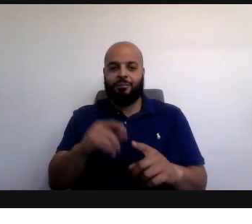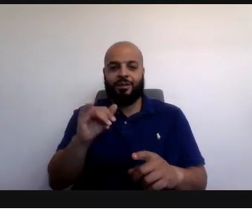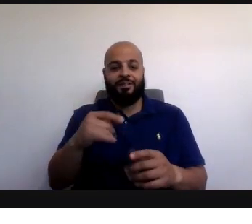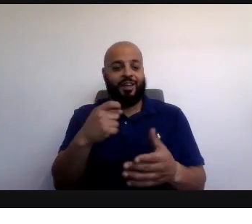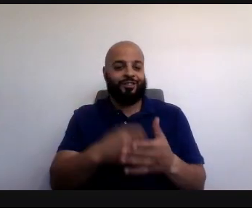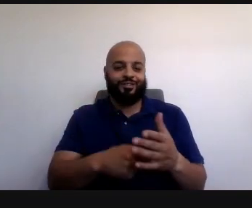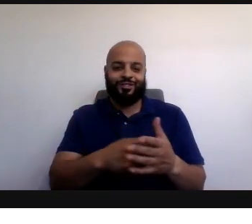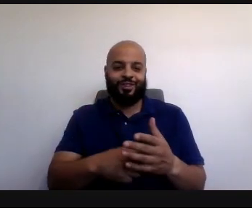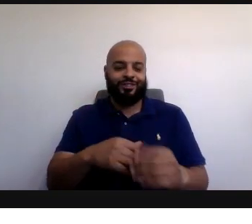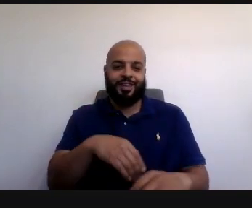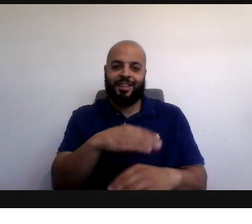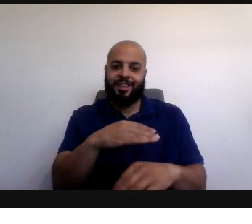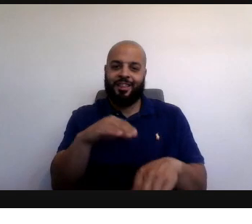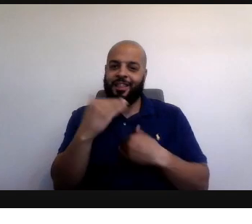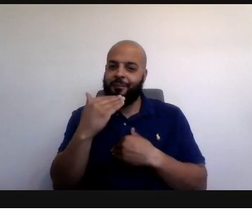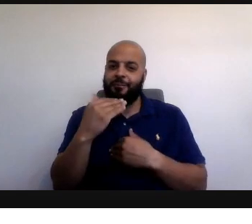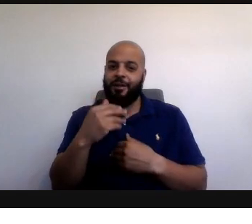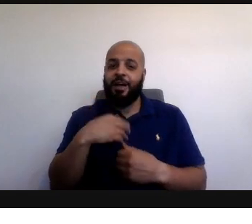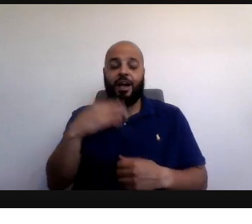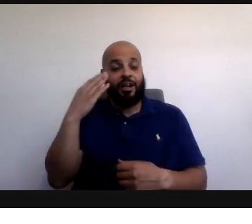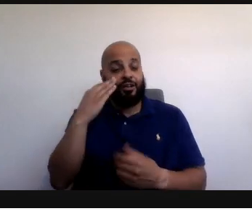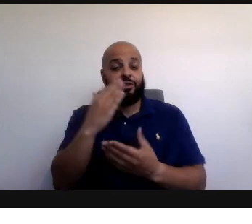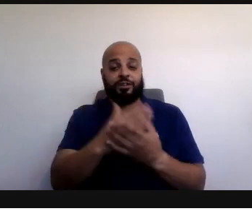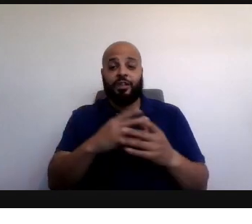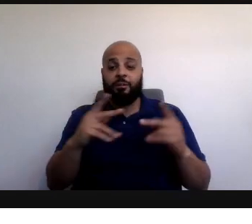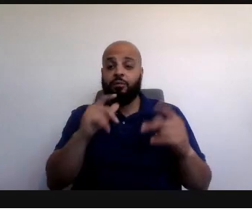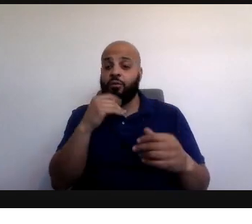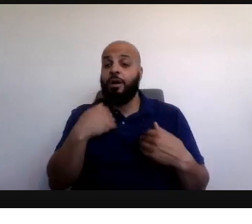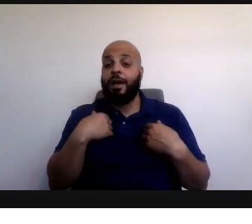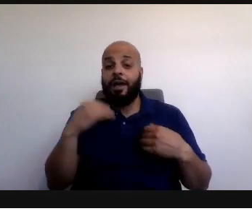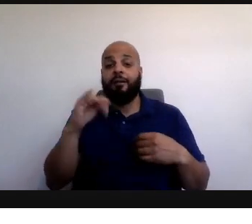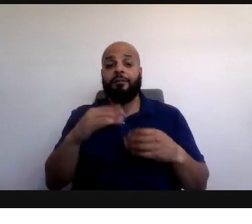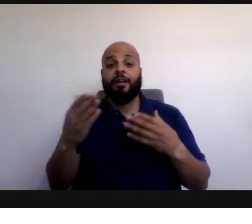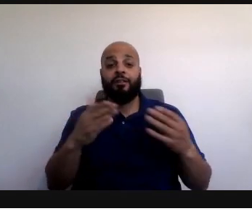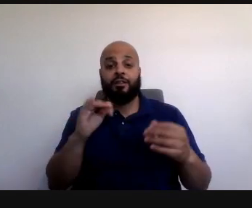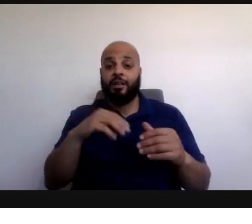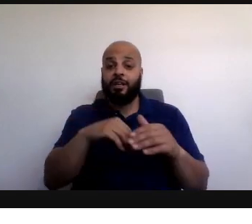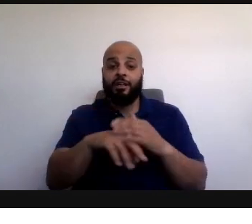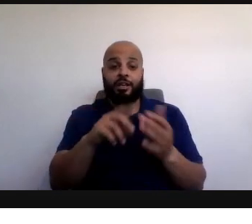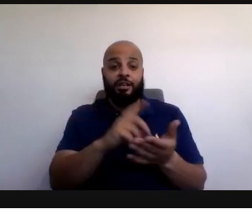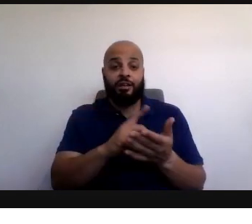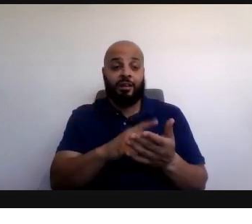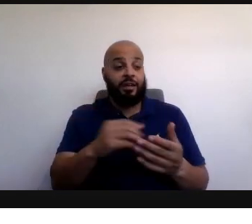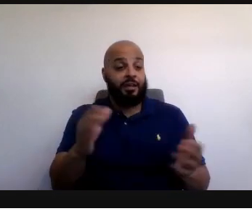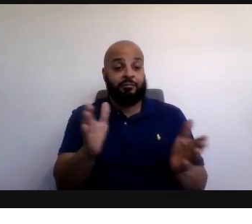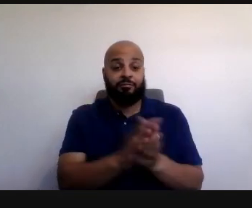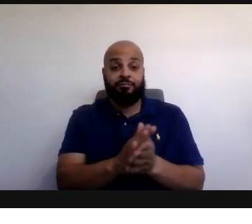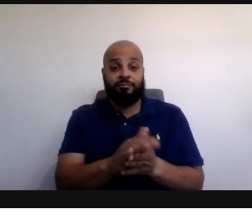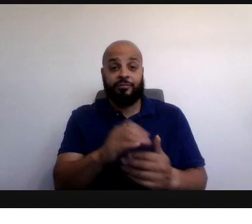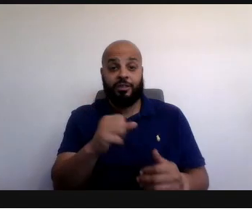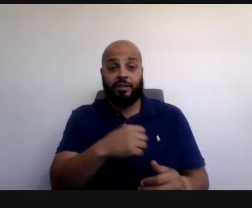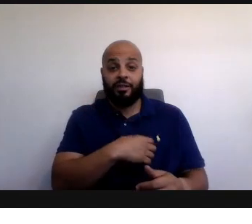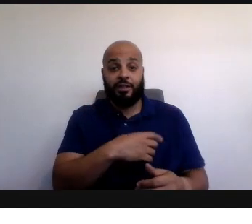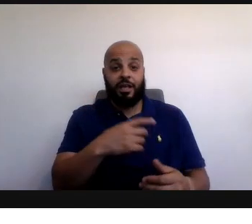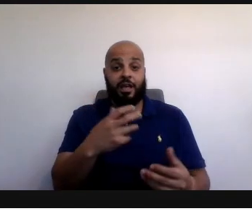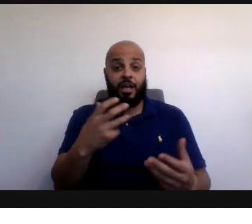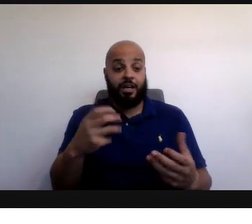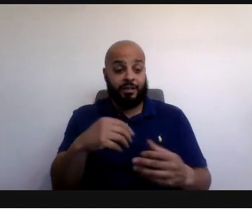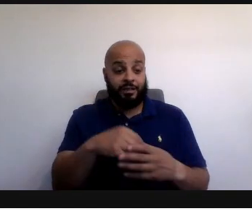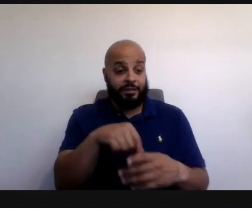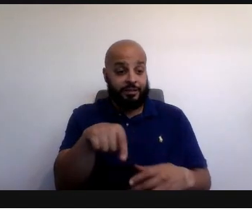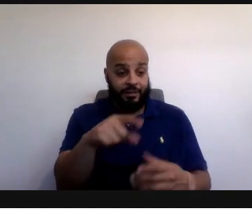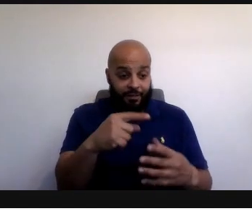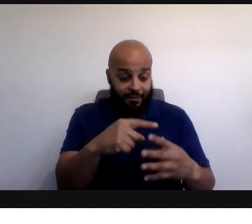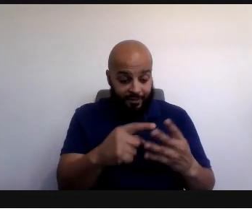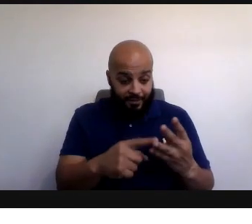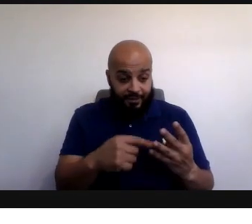So I'm sure there are people who have that kind of concierge service. They walk into their doctor's office and they're like, yeah, so breathe into this. We know what everything that